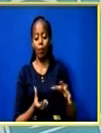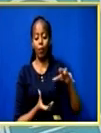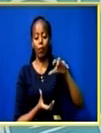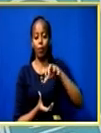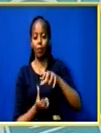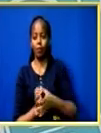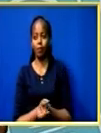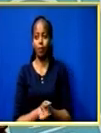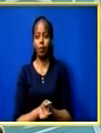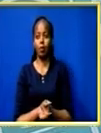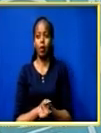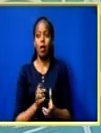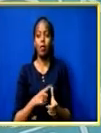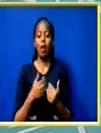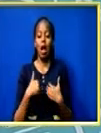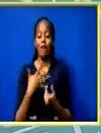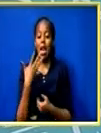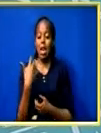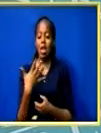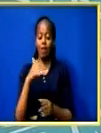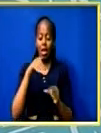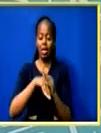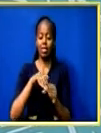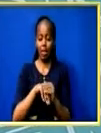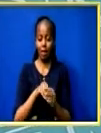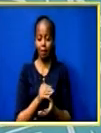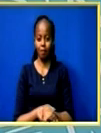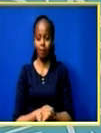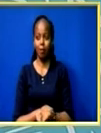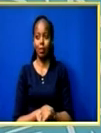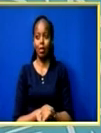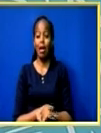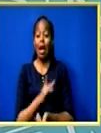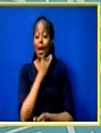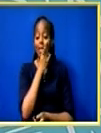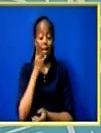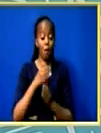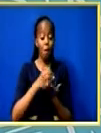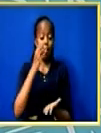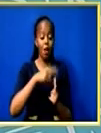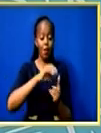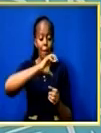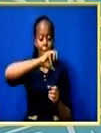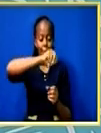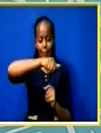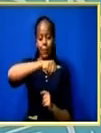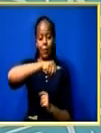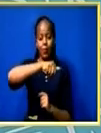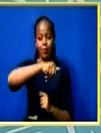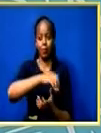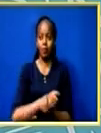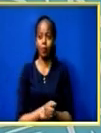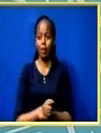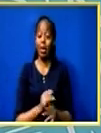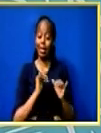out, you put a leaf inside the bottle, dry bottle, and then you tie it with a sellotape.